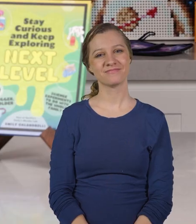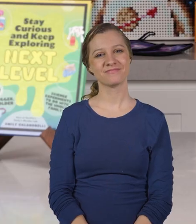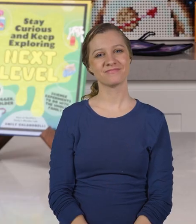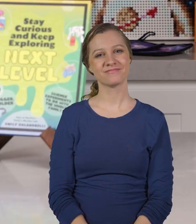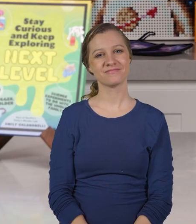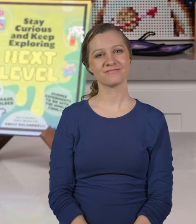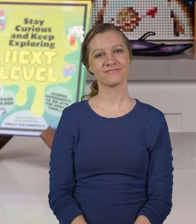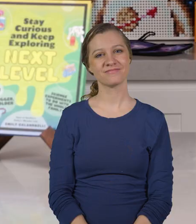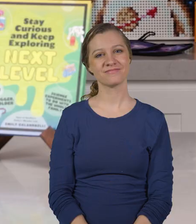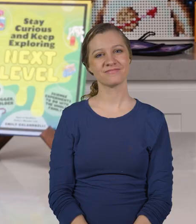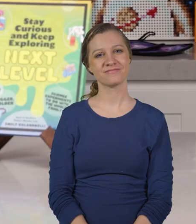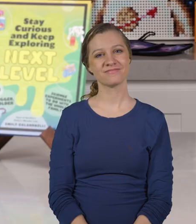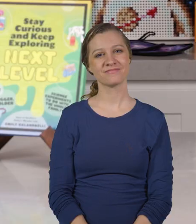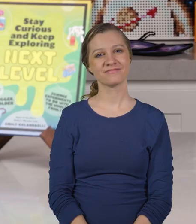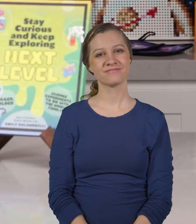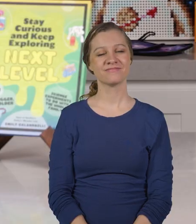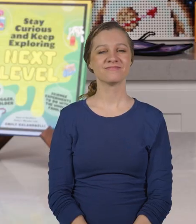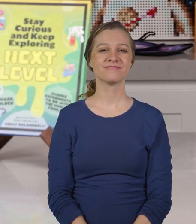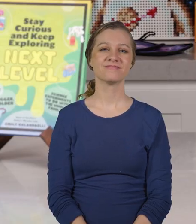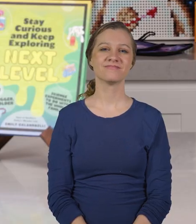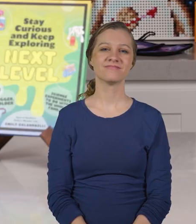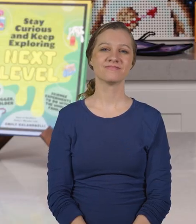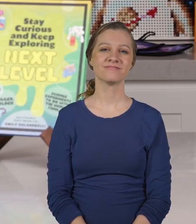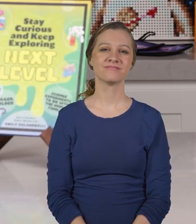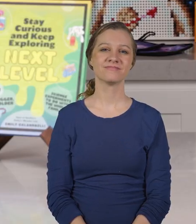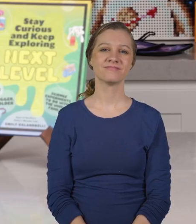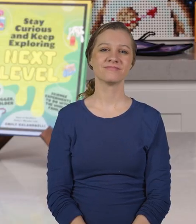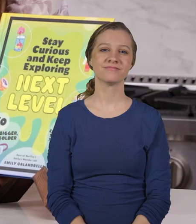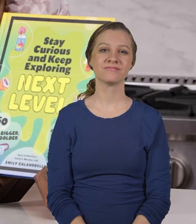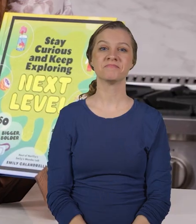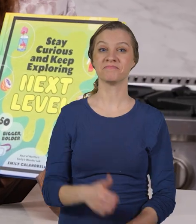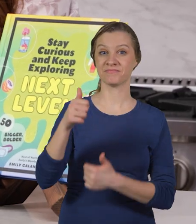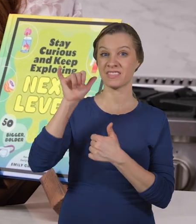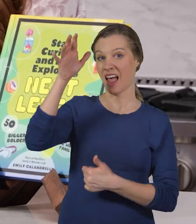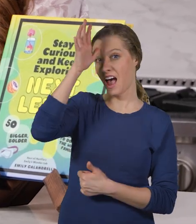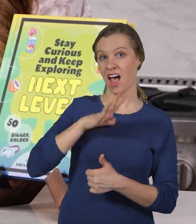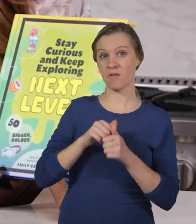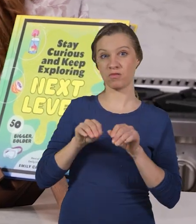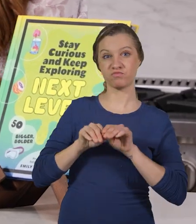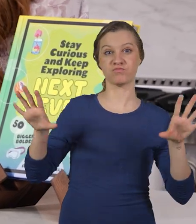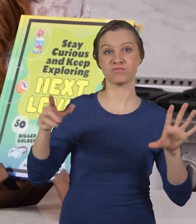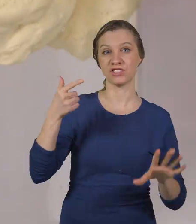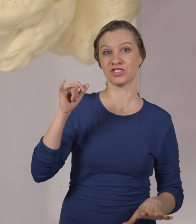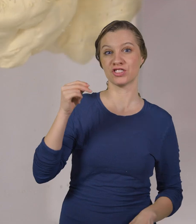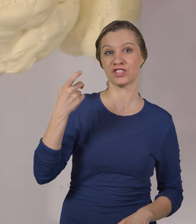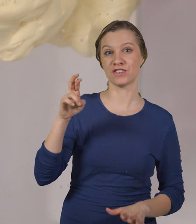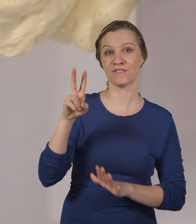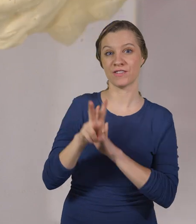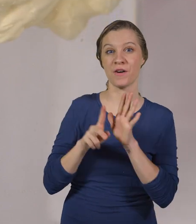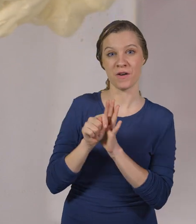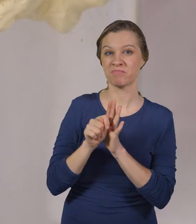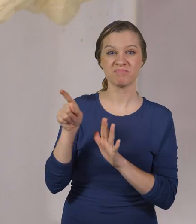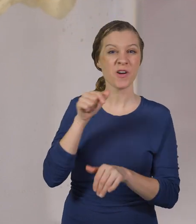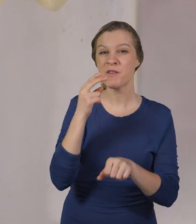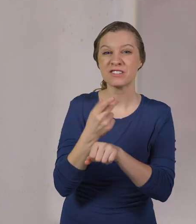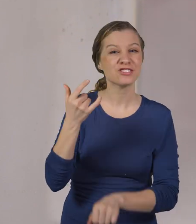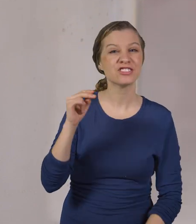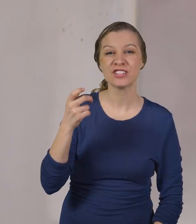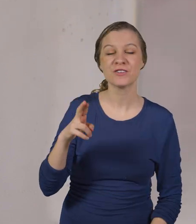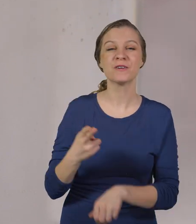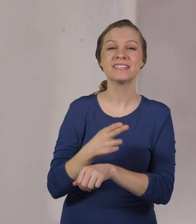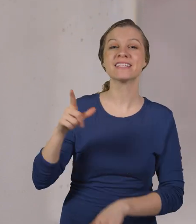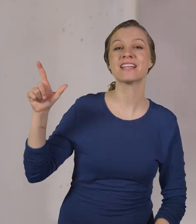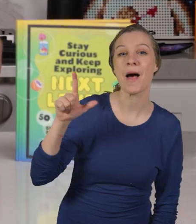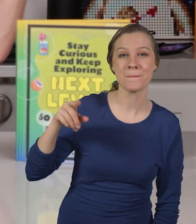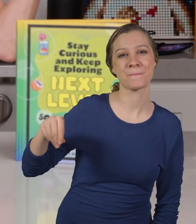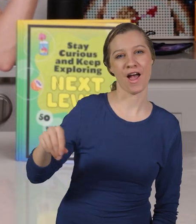Remember the guy with the viral ginger video? He didn't use ginger, he used Lycopodium powder. He was just trying to trick